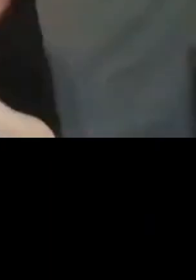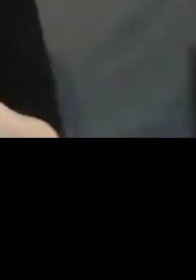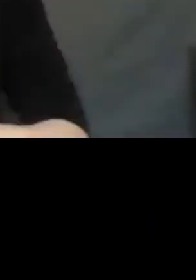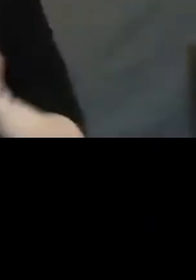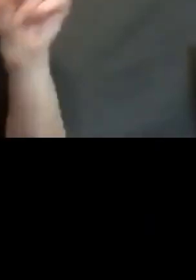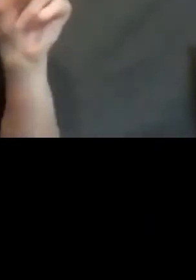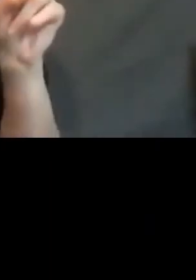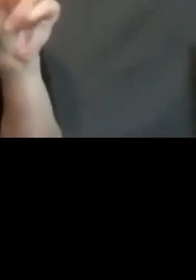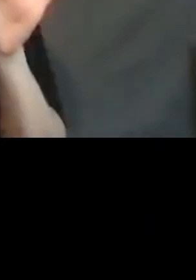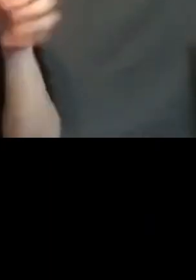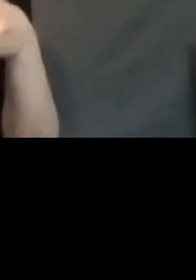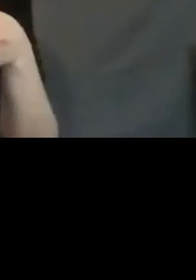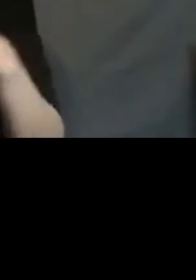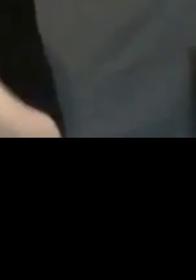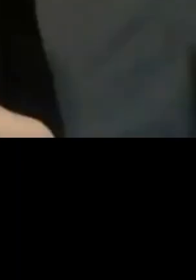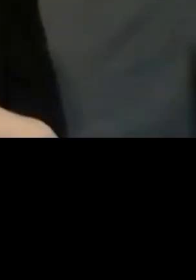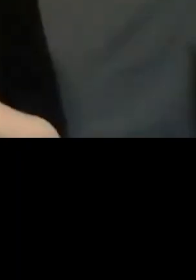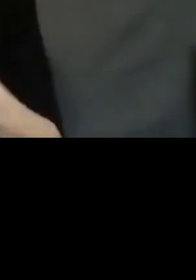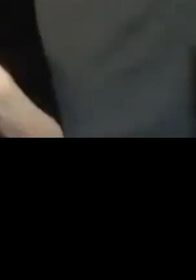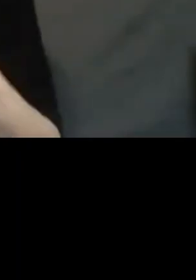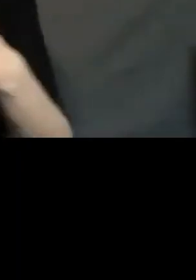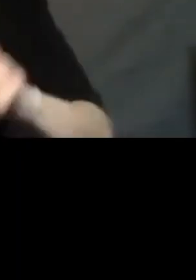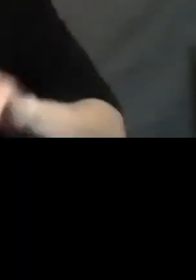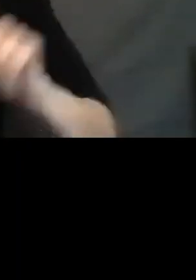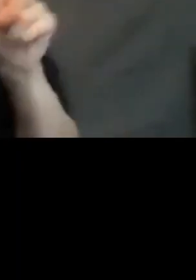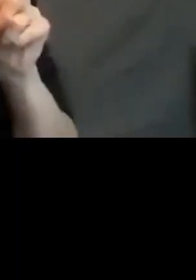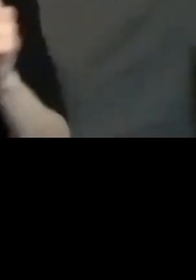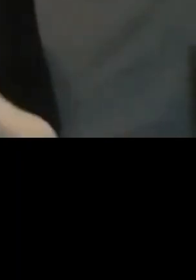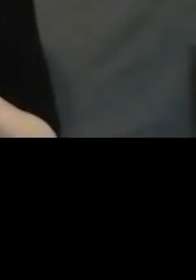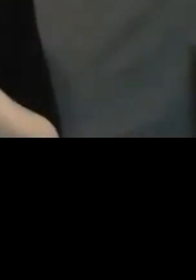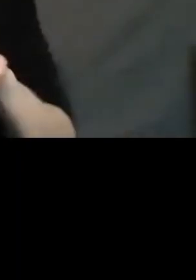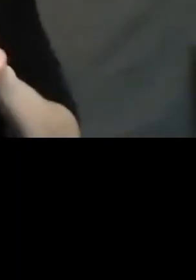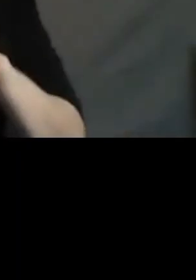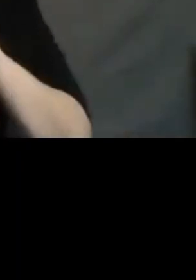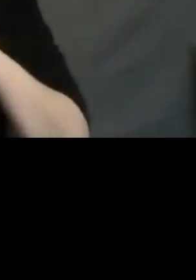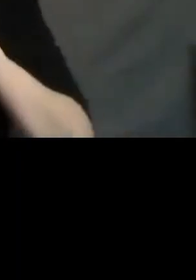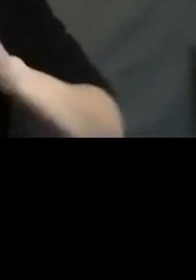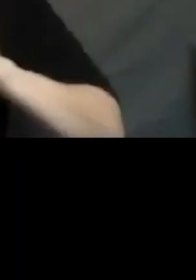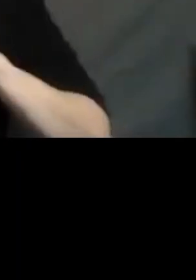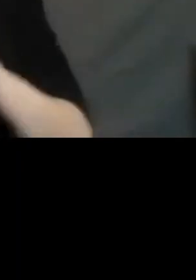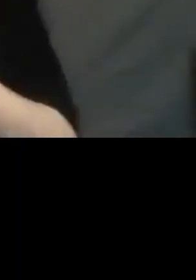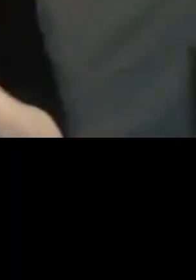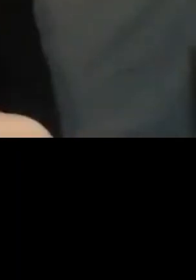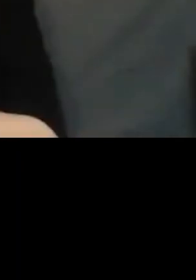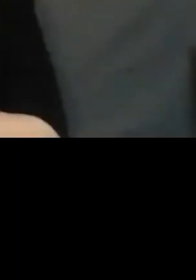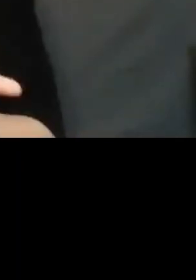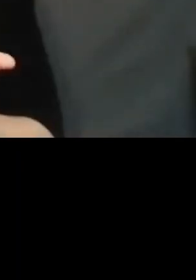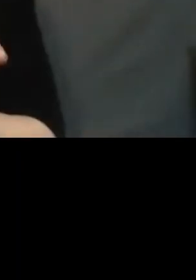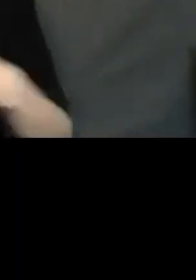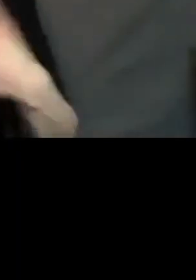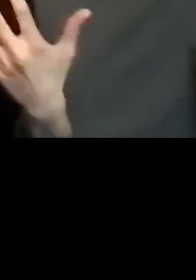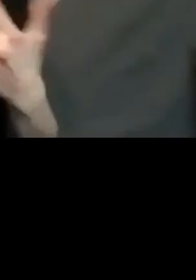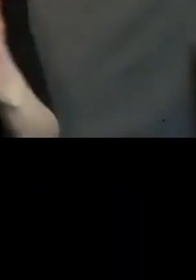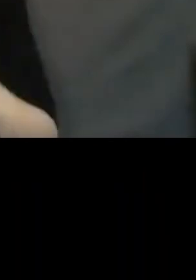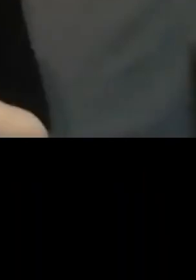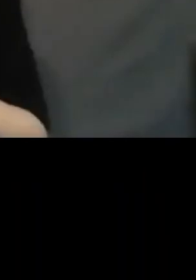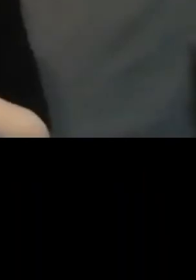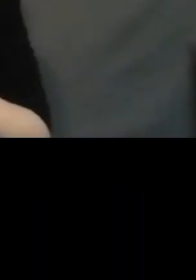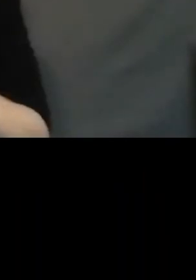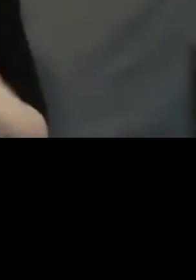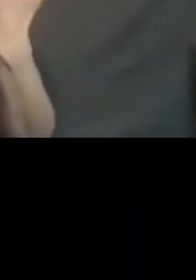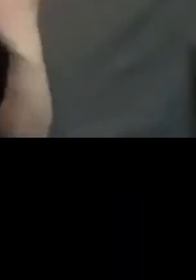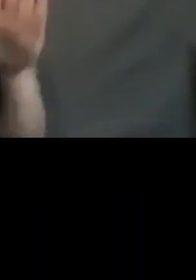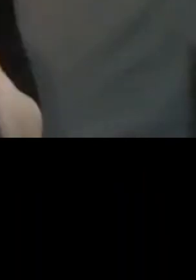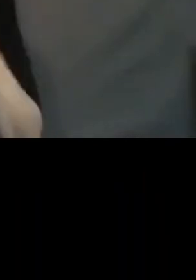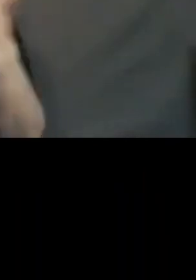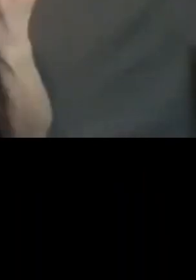pool mean difference, depending on how you use that, right? I don't know if you want me to talk